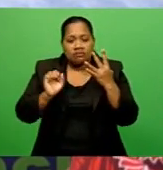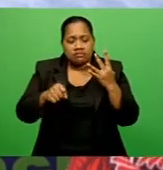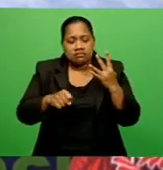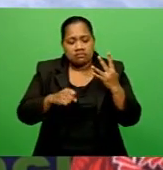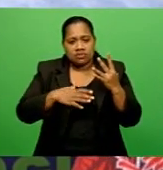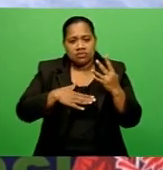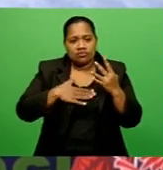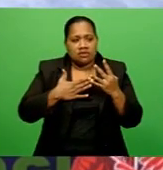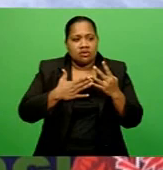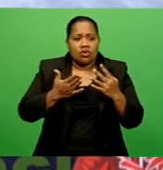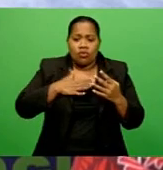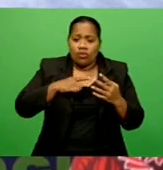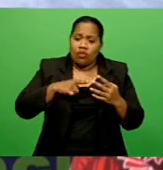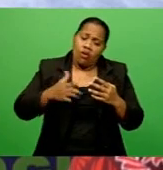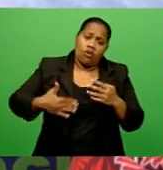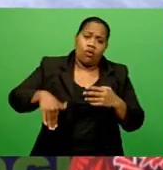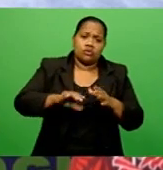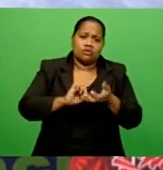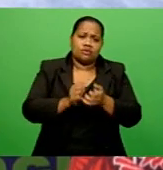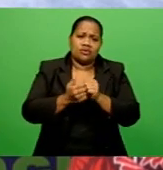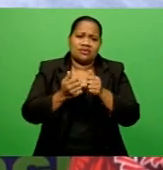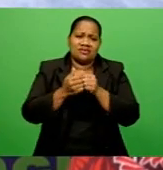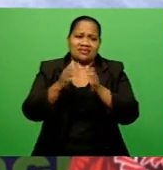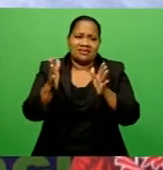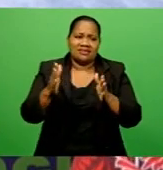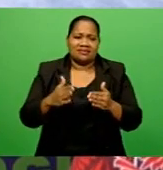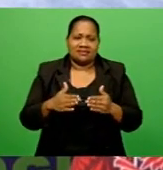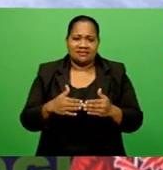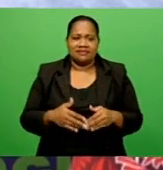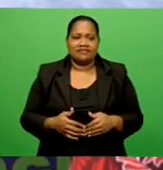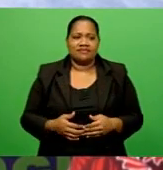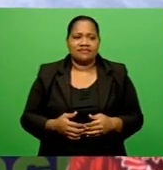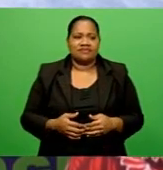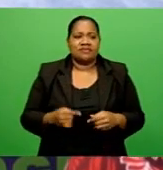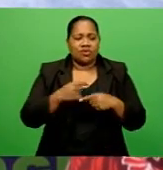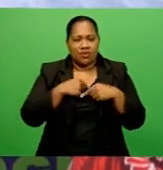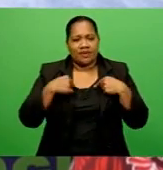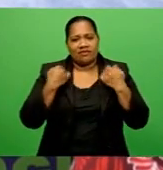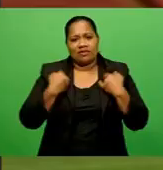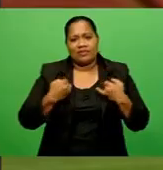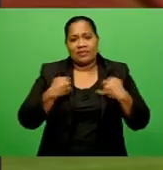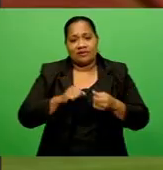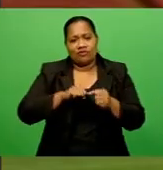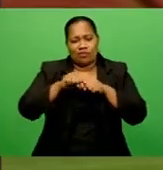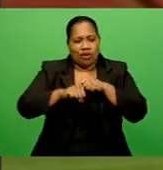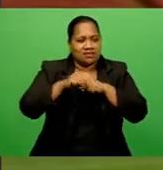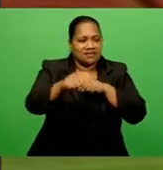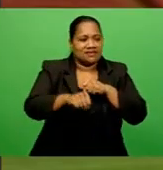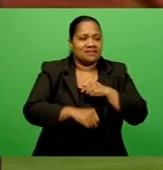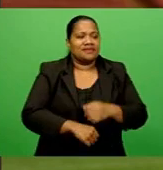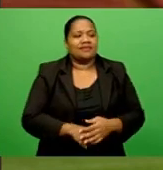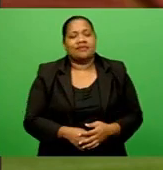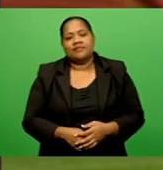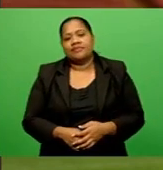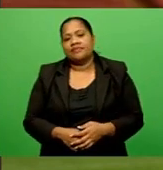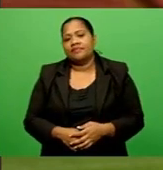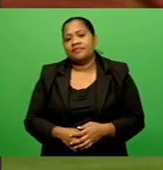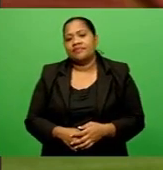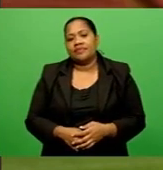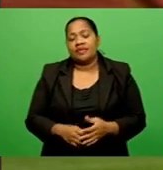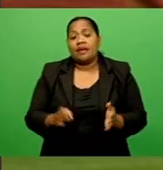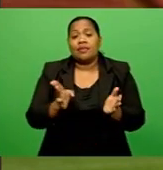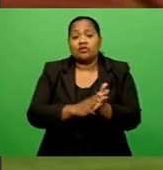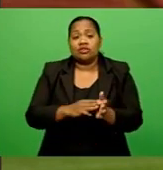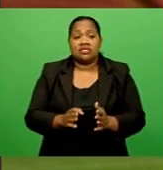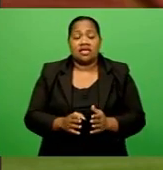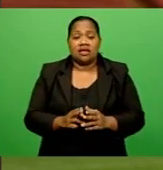all the sports are starting with this. This is the new system we have implemented in boxing. Manchester United remains on top